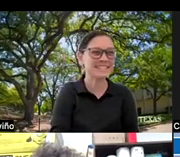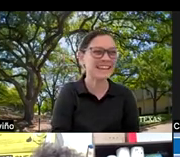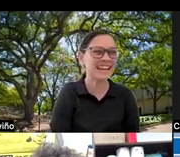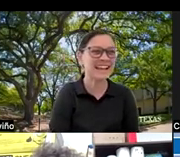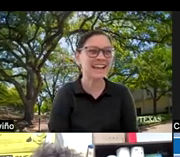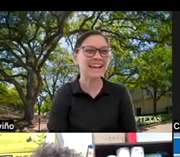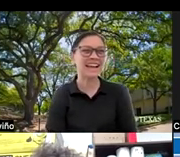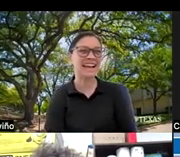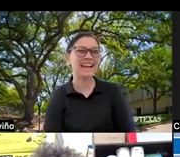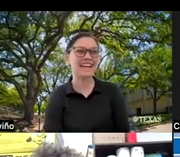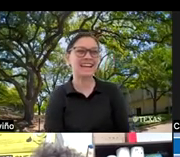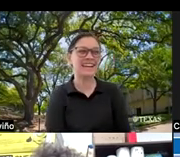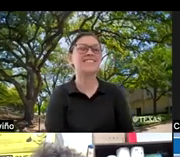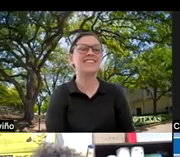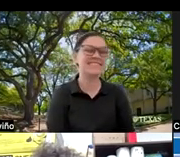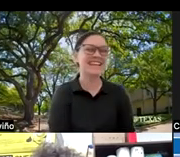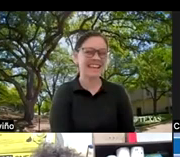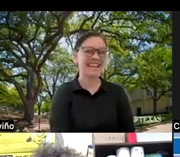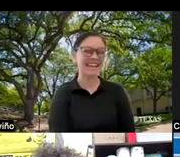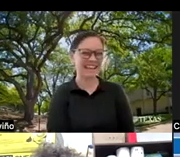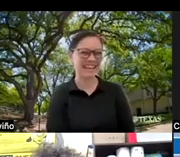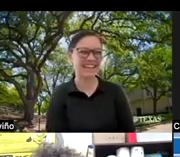Abrams? That's me. Hey.